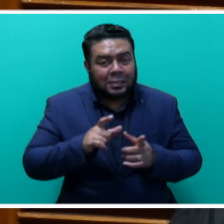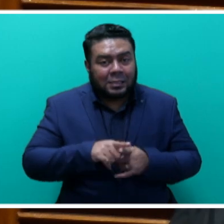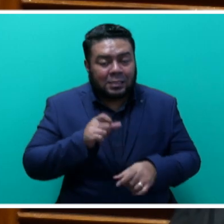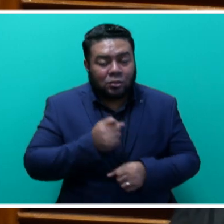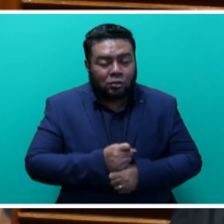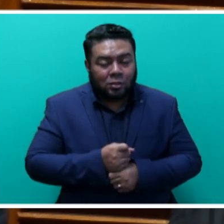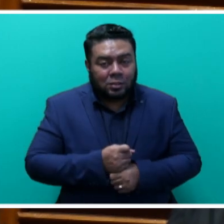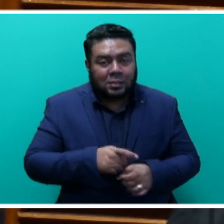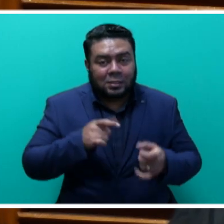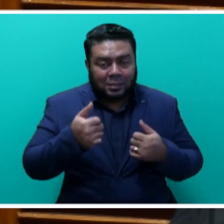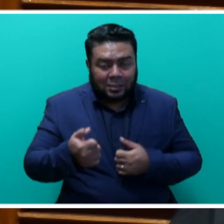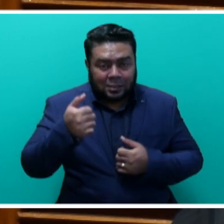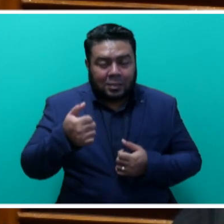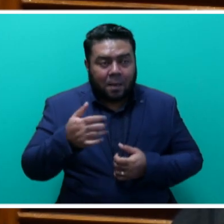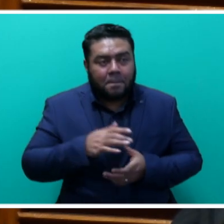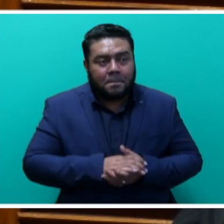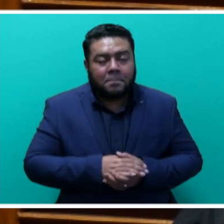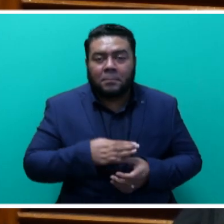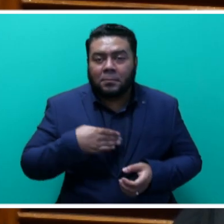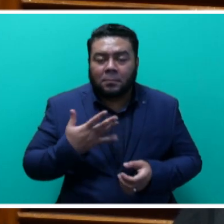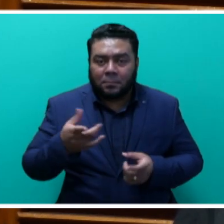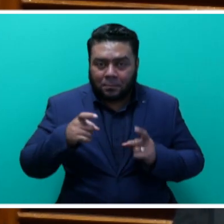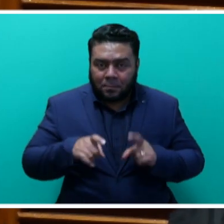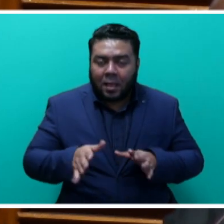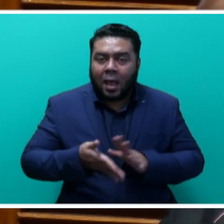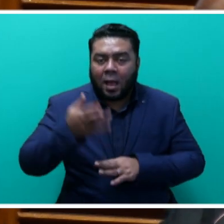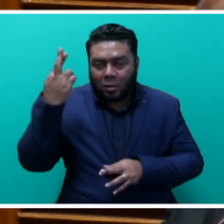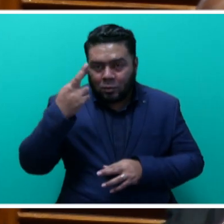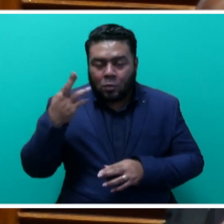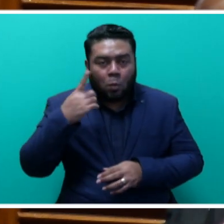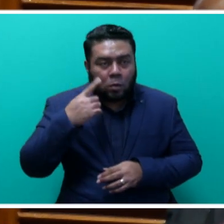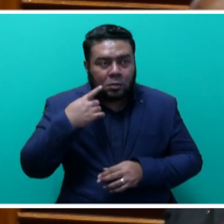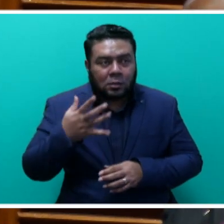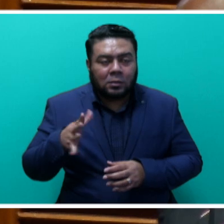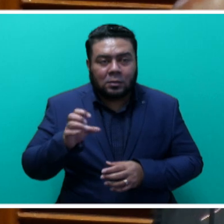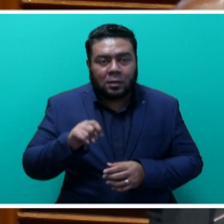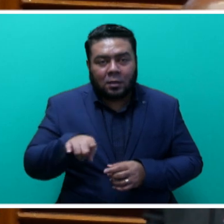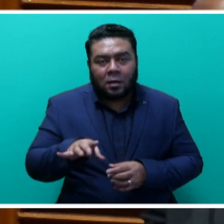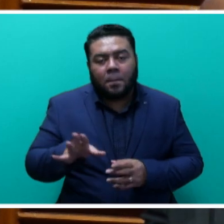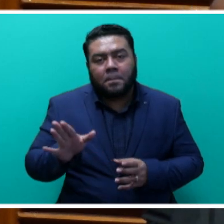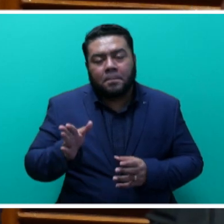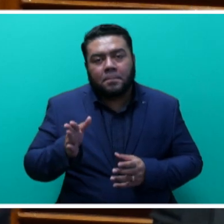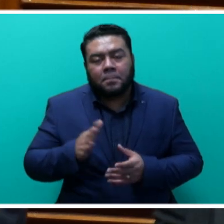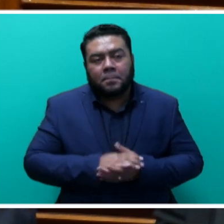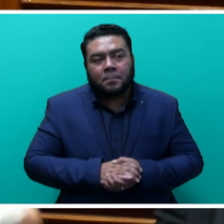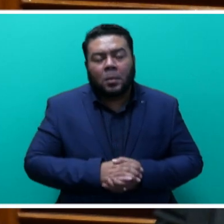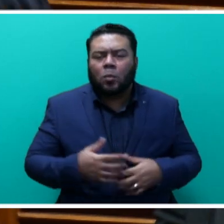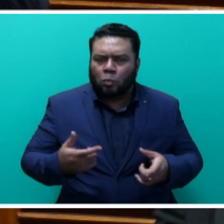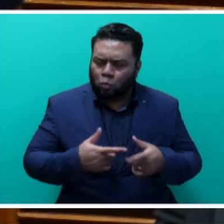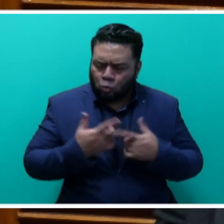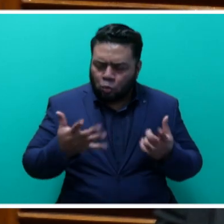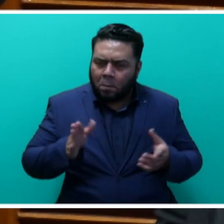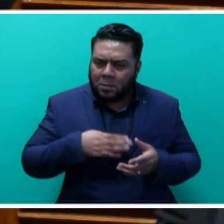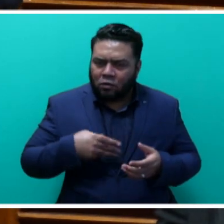sanitation, the Ministry remains dedicated to addressing high-risk water and related infrastructure needs. We are grateful to the Ministry of